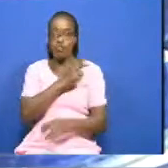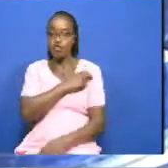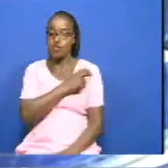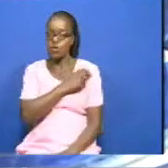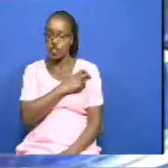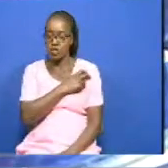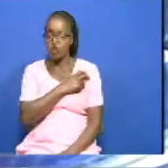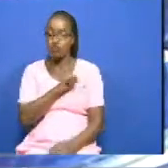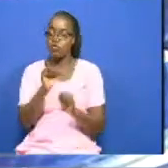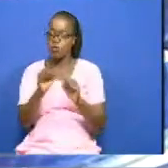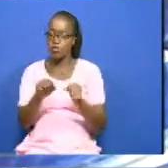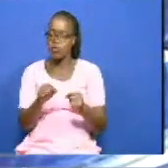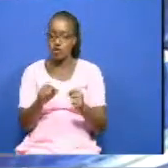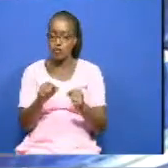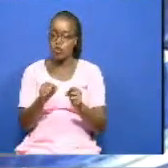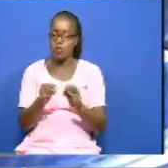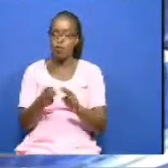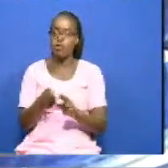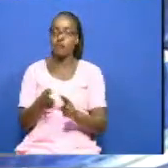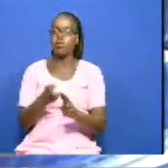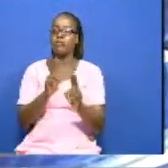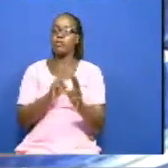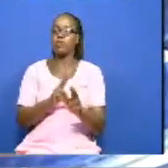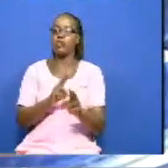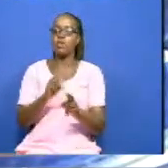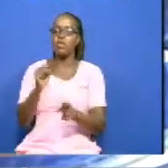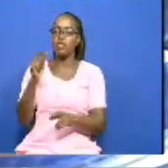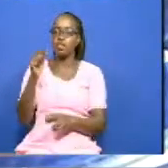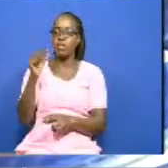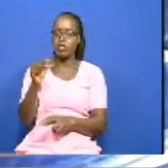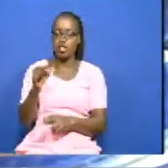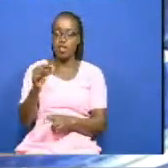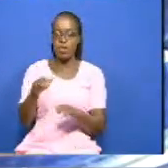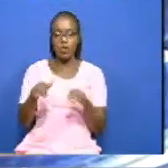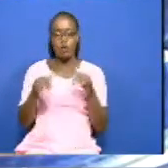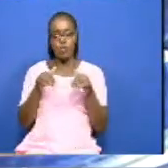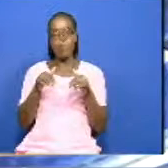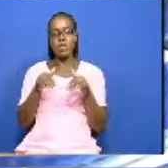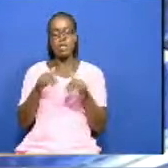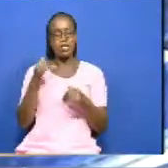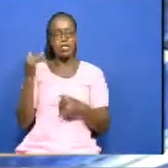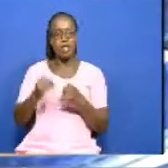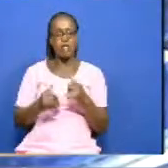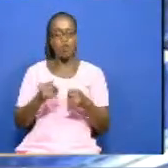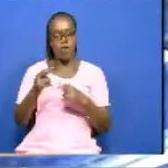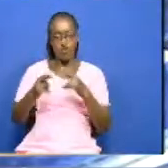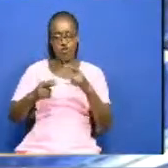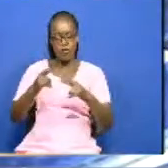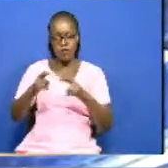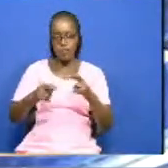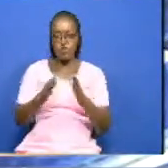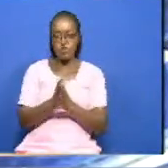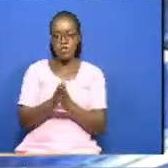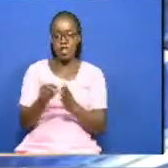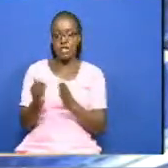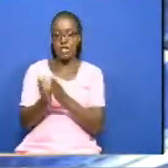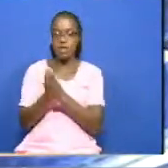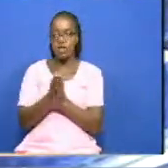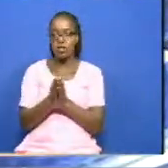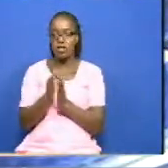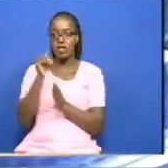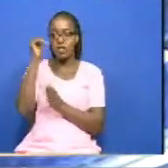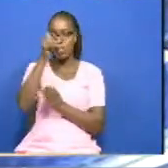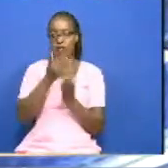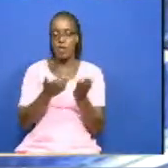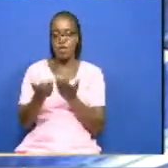was possible to lift the suspension of the STG pending the conclusion of the review. Details of these and other stories in our Africa